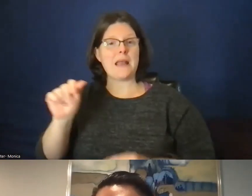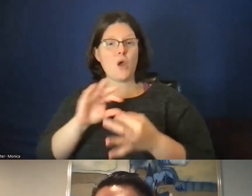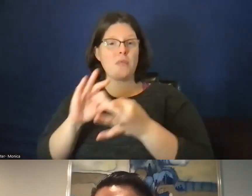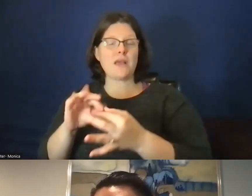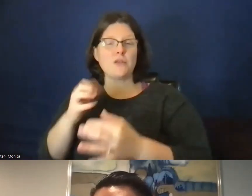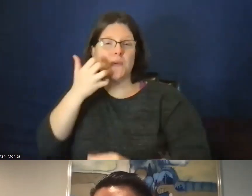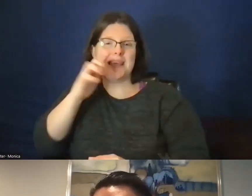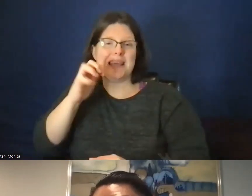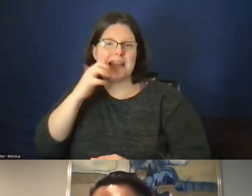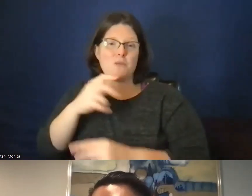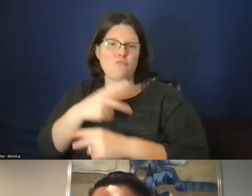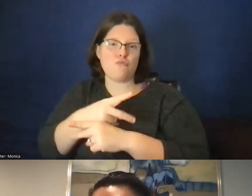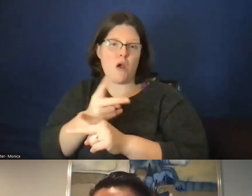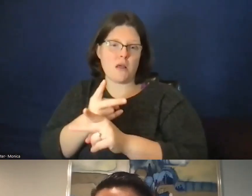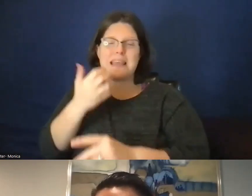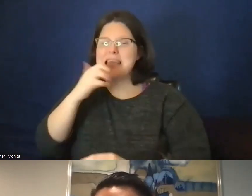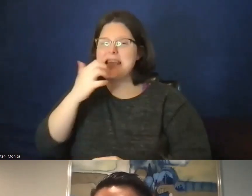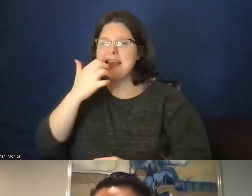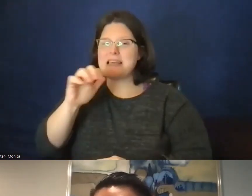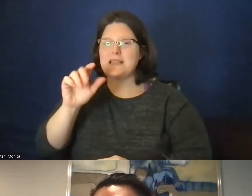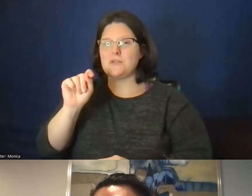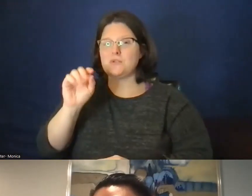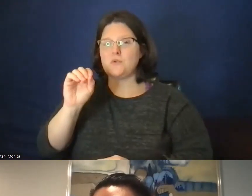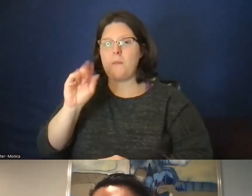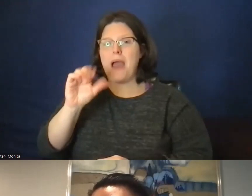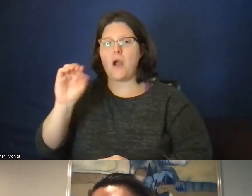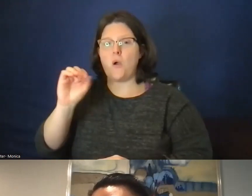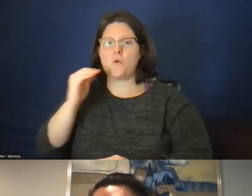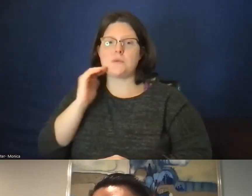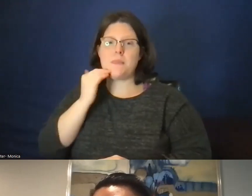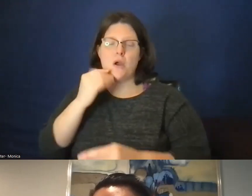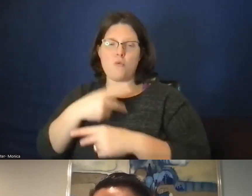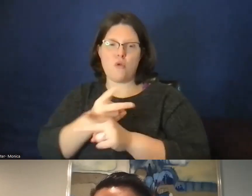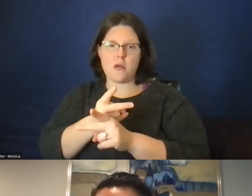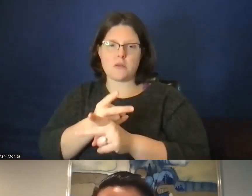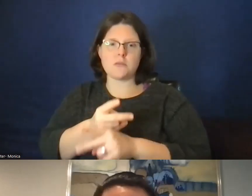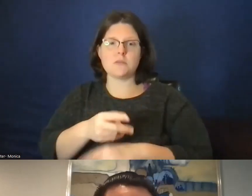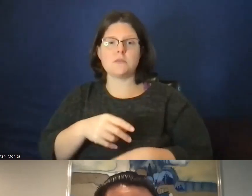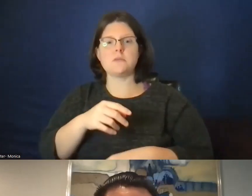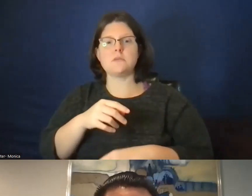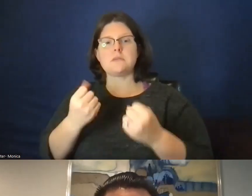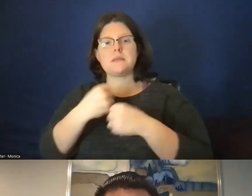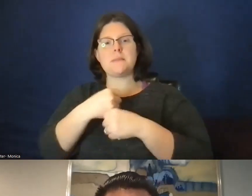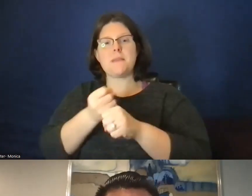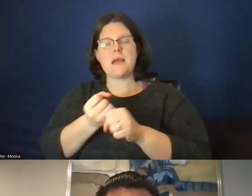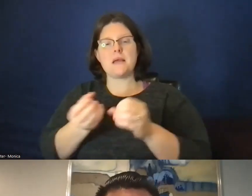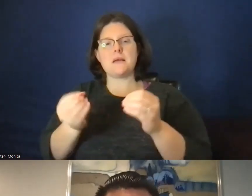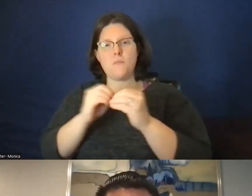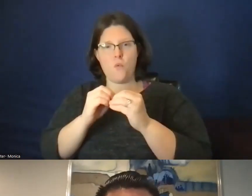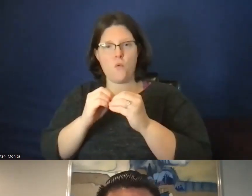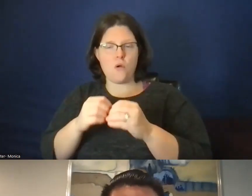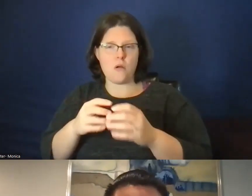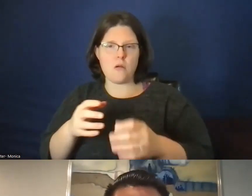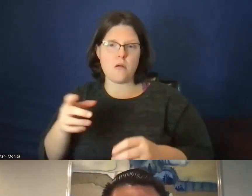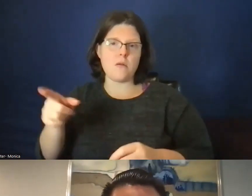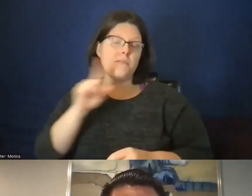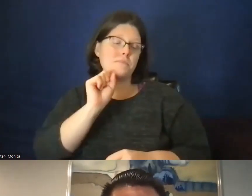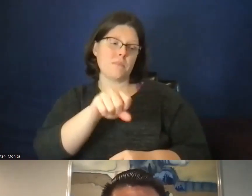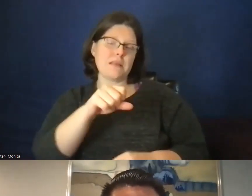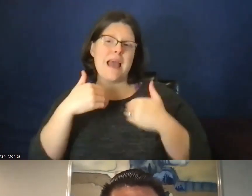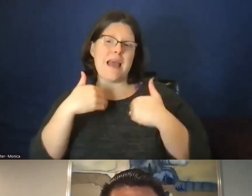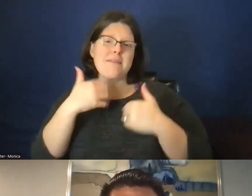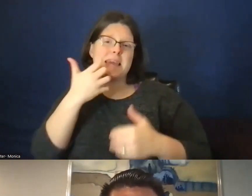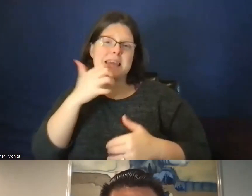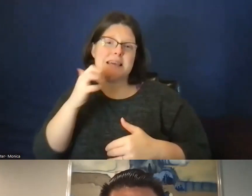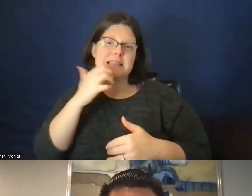heated tobacco products like IQOS, which is made by Philip Morris? Right. So the heated is IQOS,